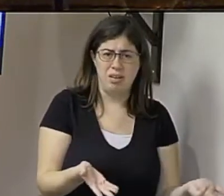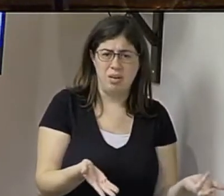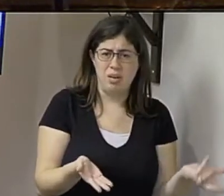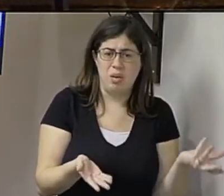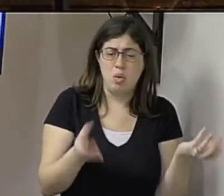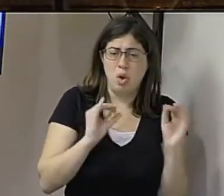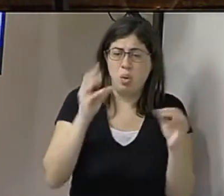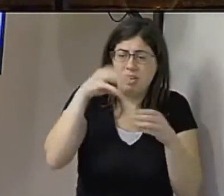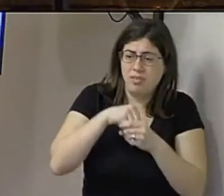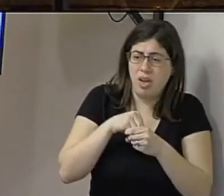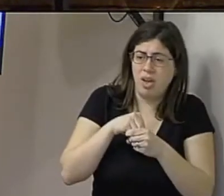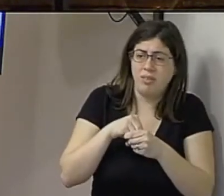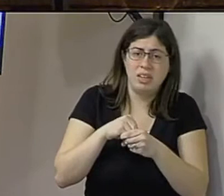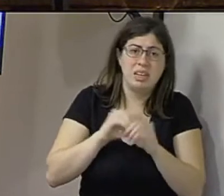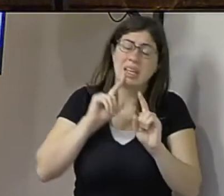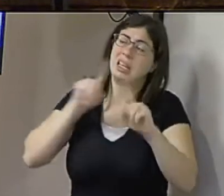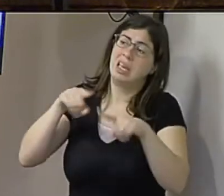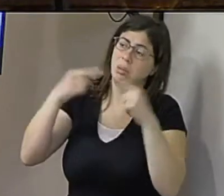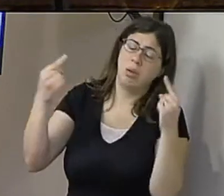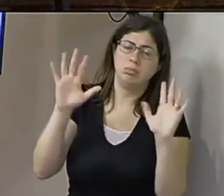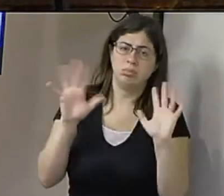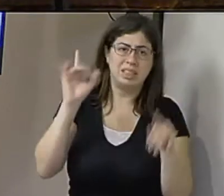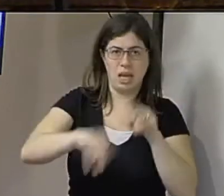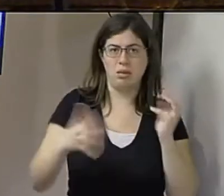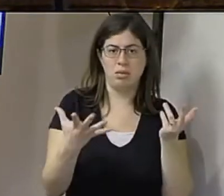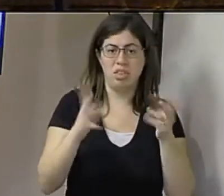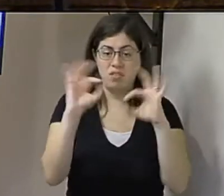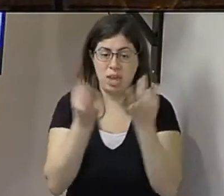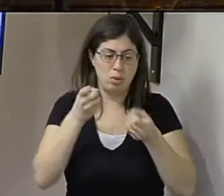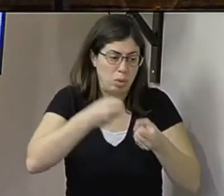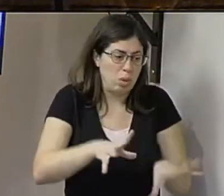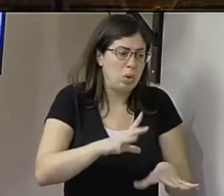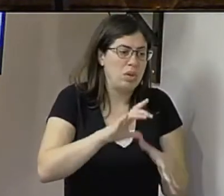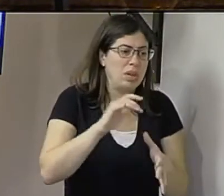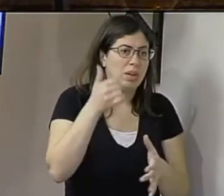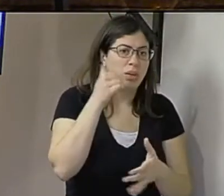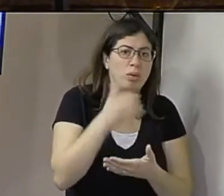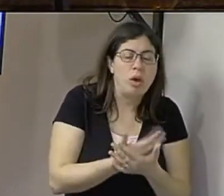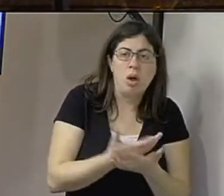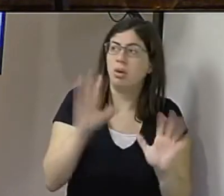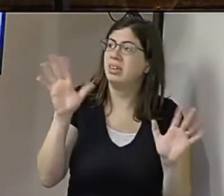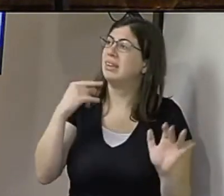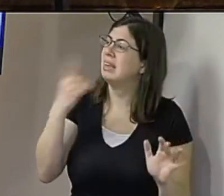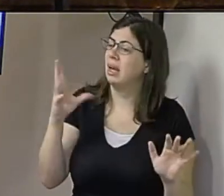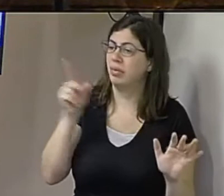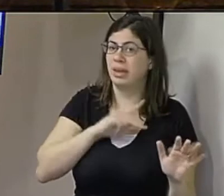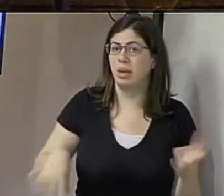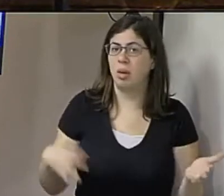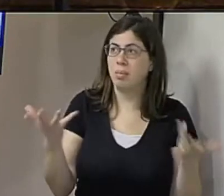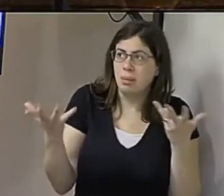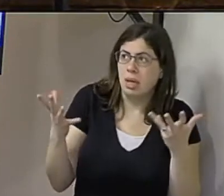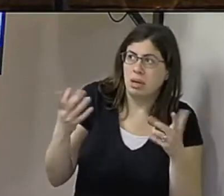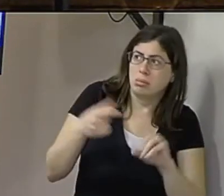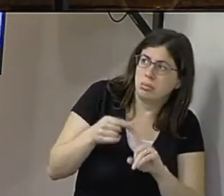nobody involved here gets a say, right? The families are losing their daughters to the king. They don't get to say, well, in this case, maybe can you